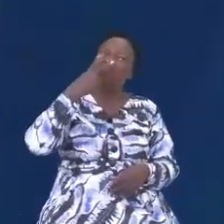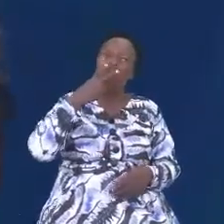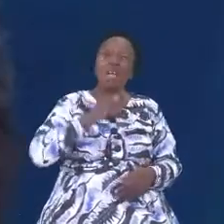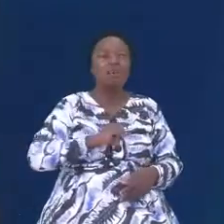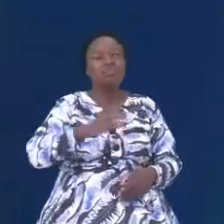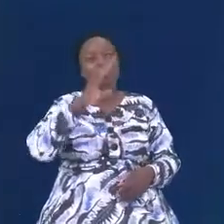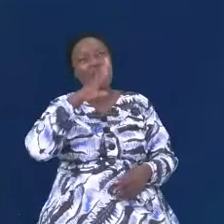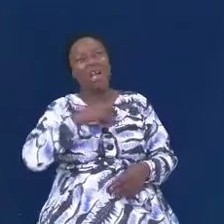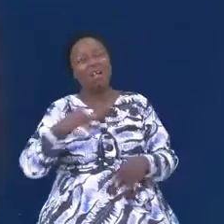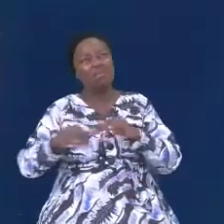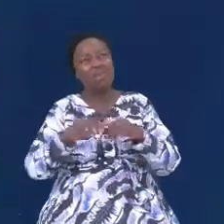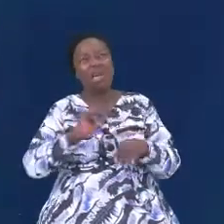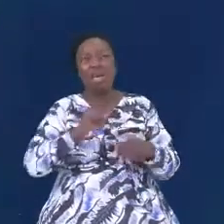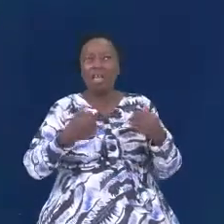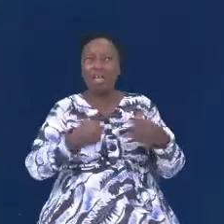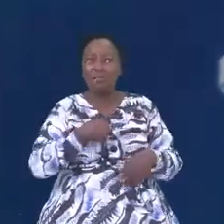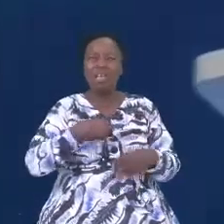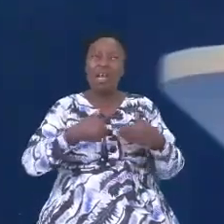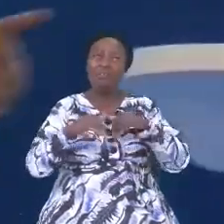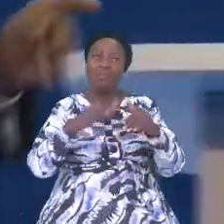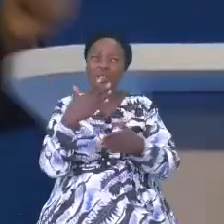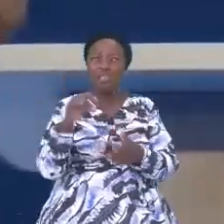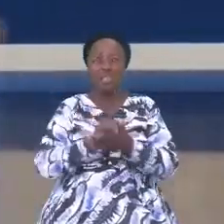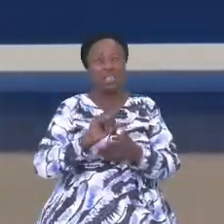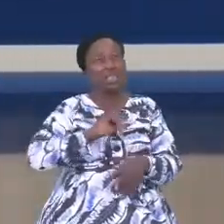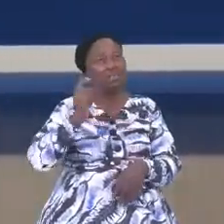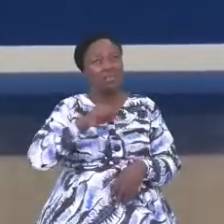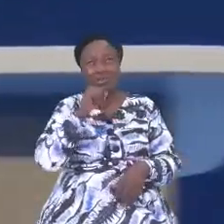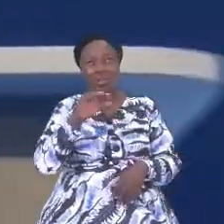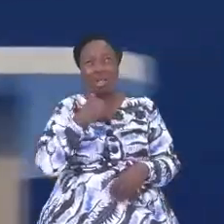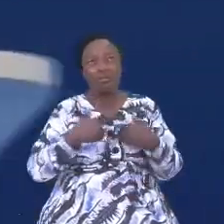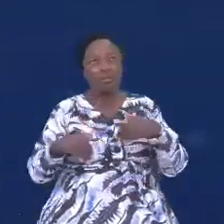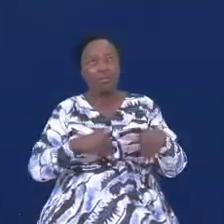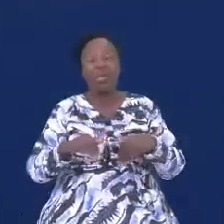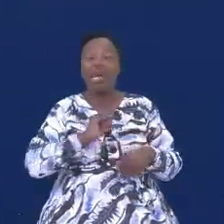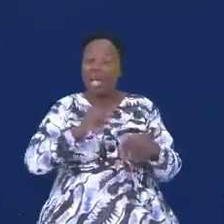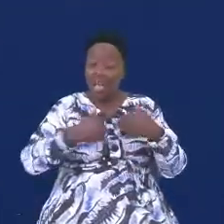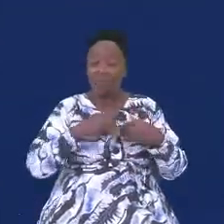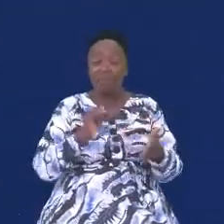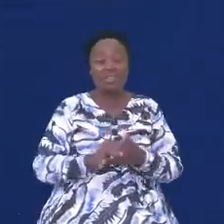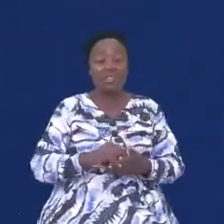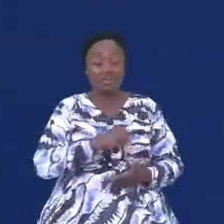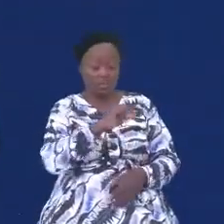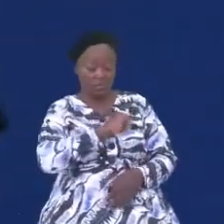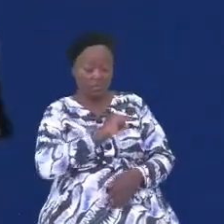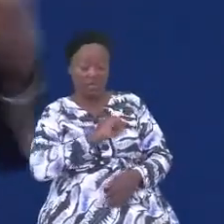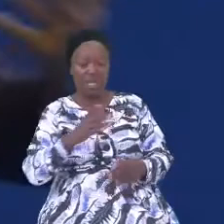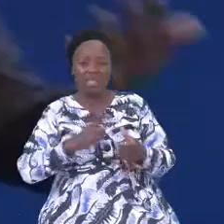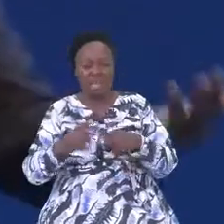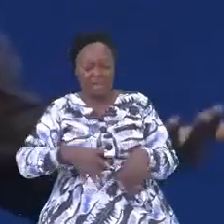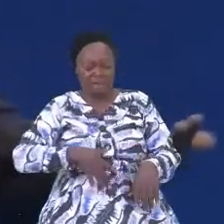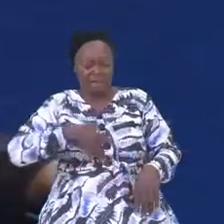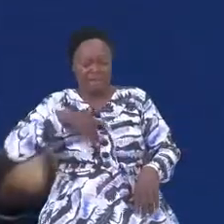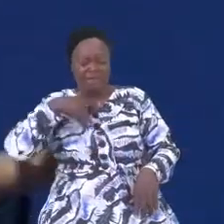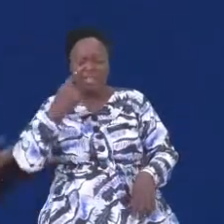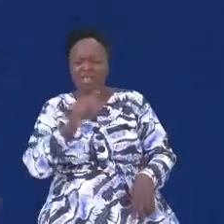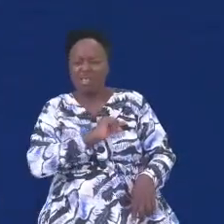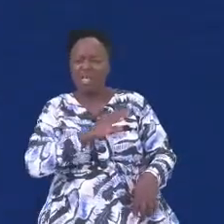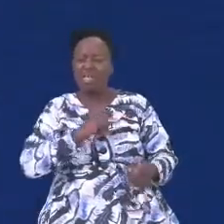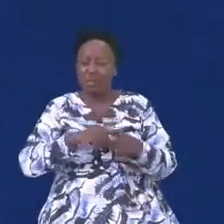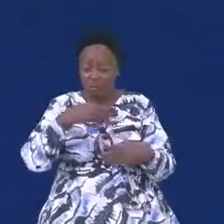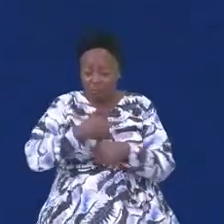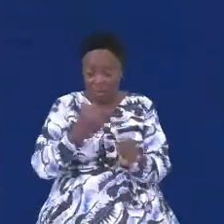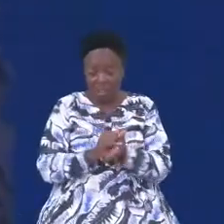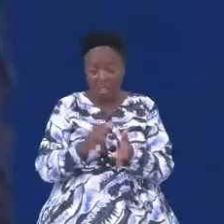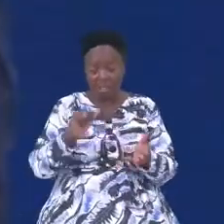done things I shouldn't have done. I have the conviction, I feel guilty. And then you make the confession to the